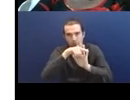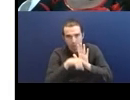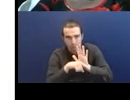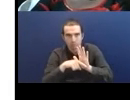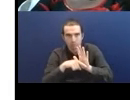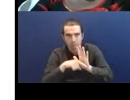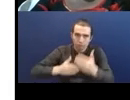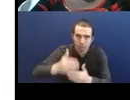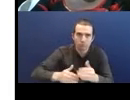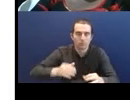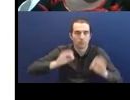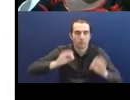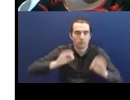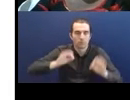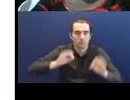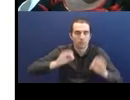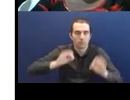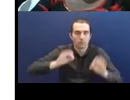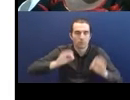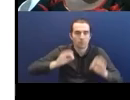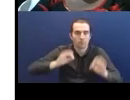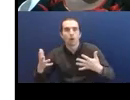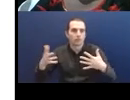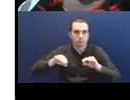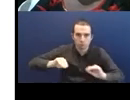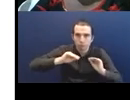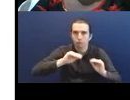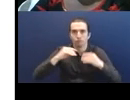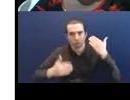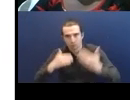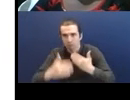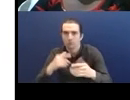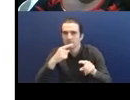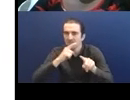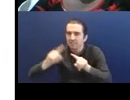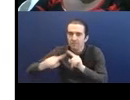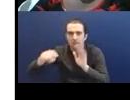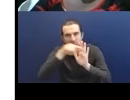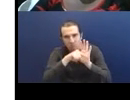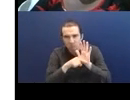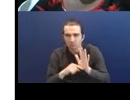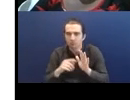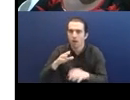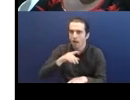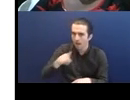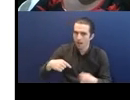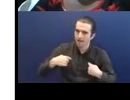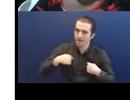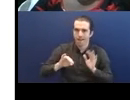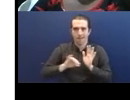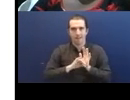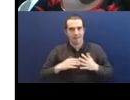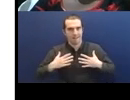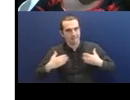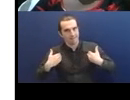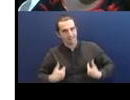Inclusive education also focuses on the full and inclusive participation, accessibility,